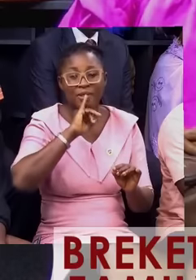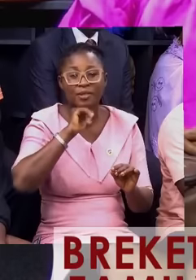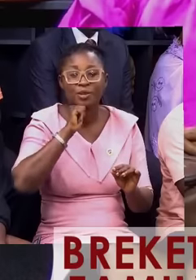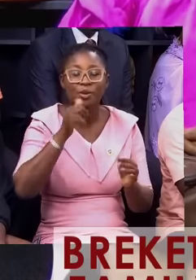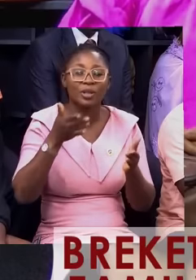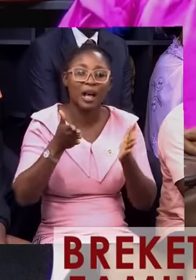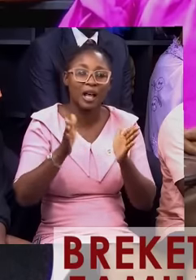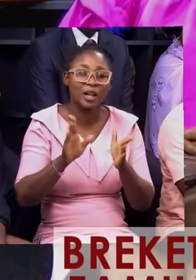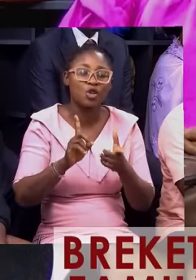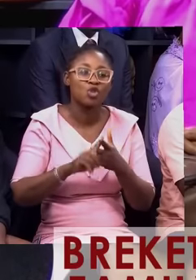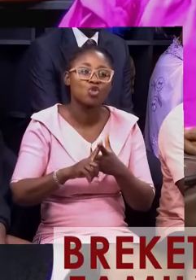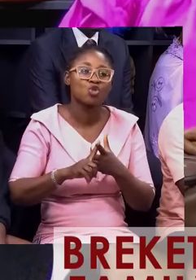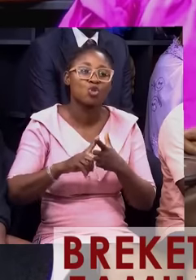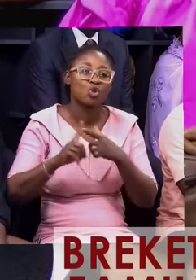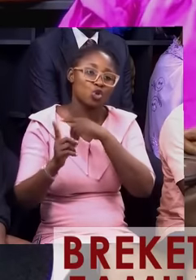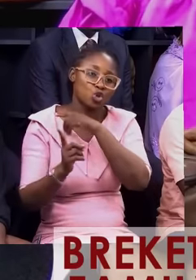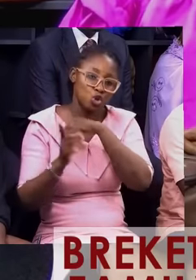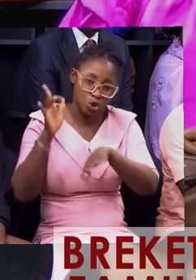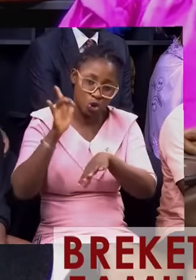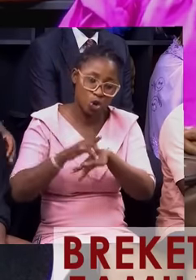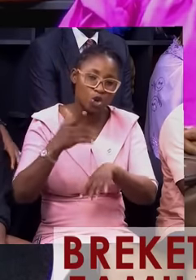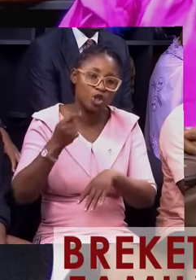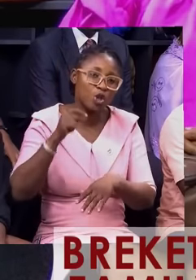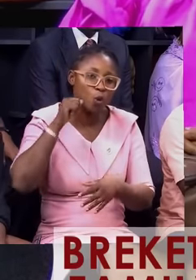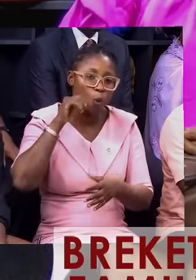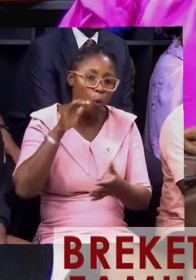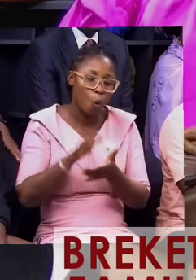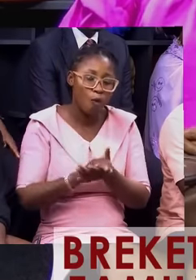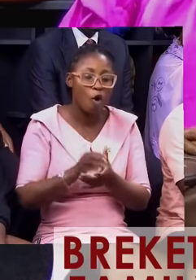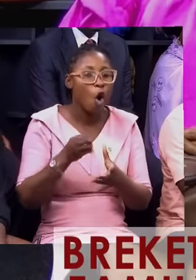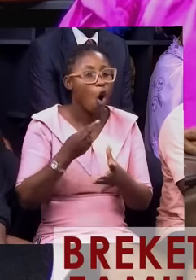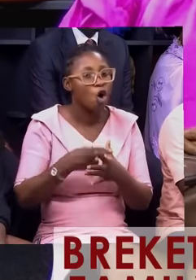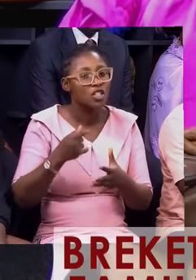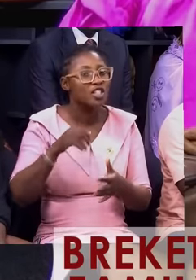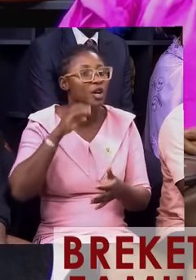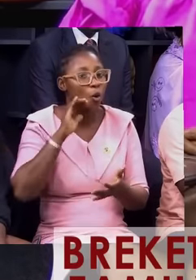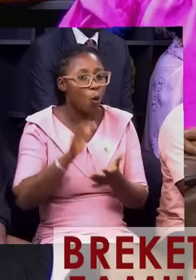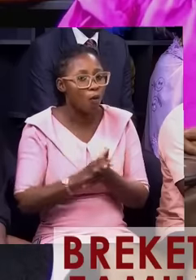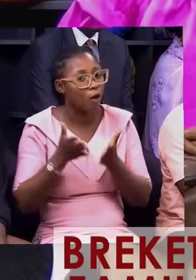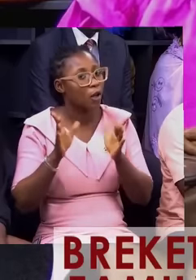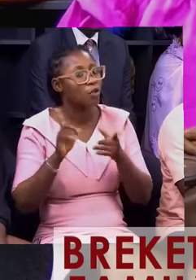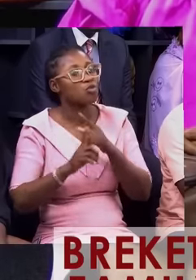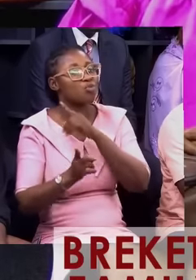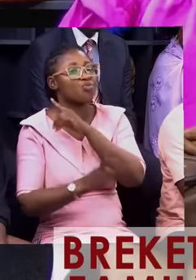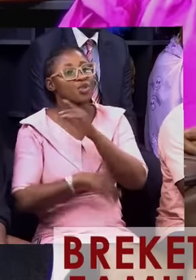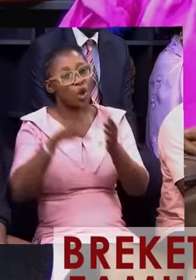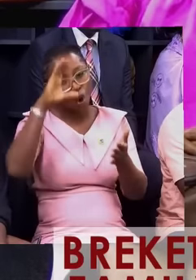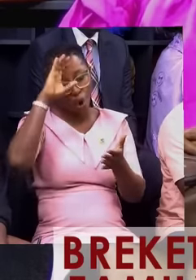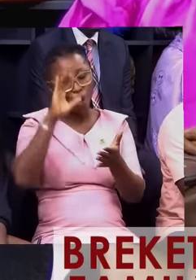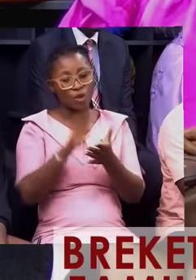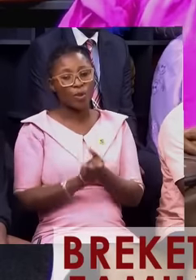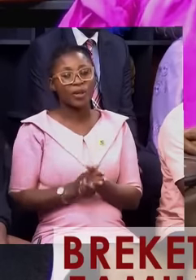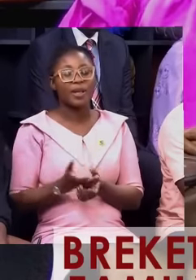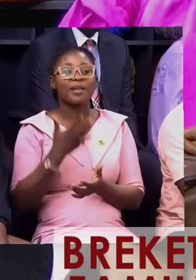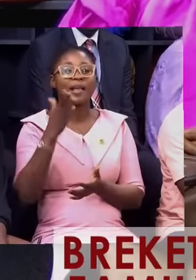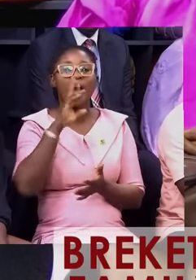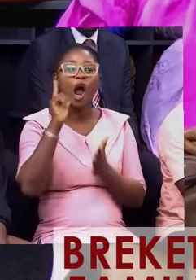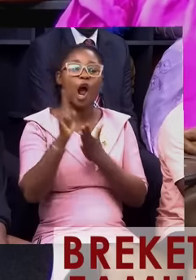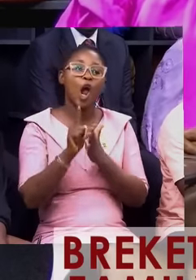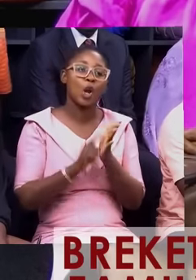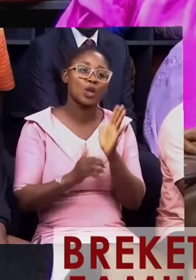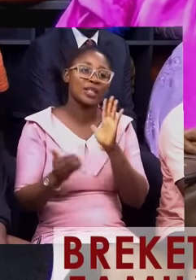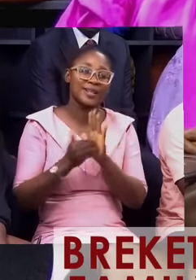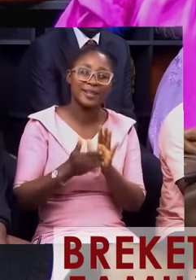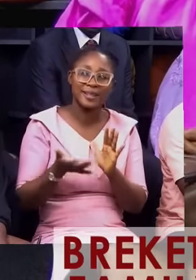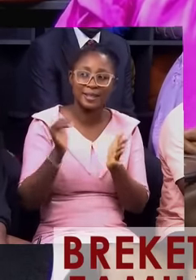allowed to touch his wife neither is a woman allowed to beat her husband there are laws against